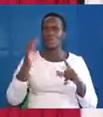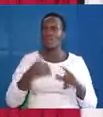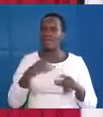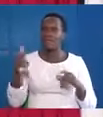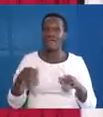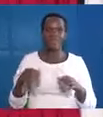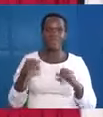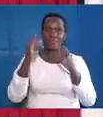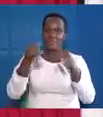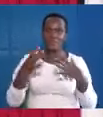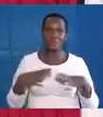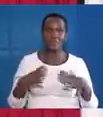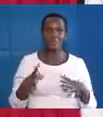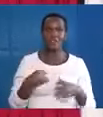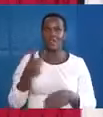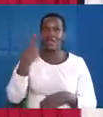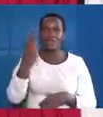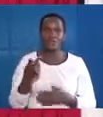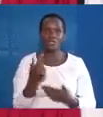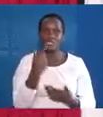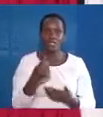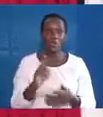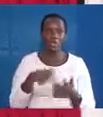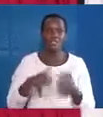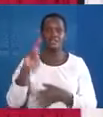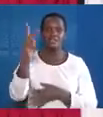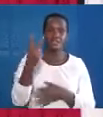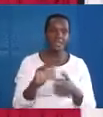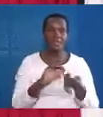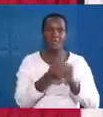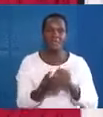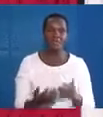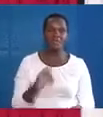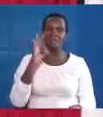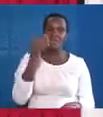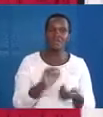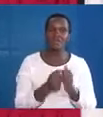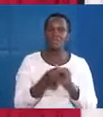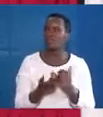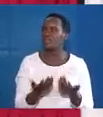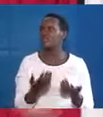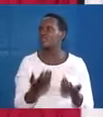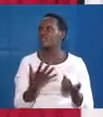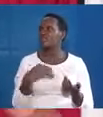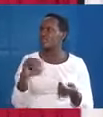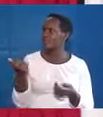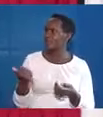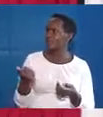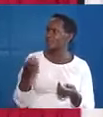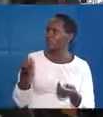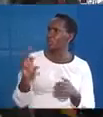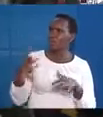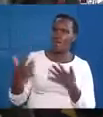will see Second Amendment, Third Amendment. I think in America, after 200 years now, they are on Amendment namna gani, ndugu yangu?